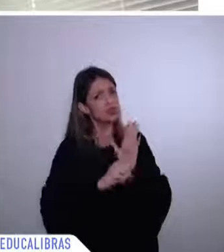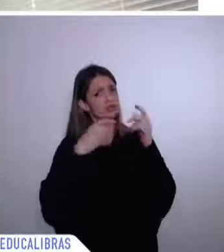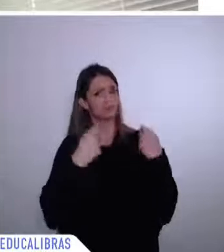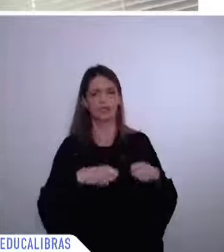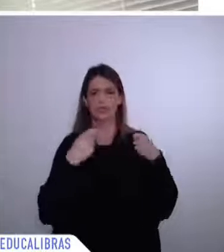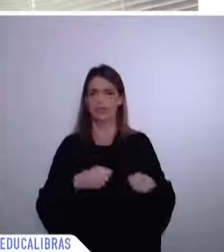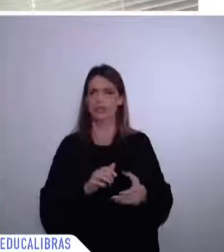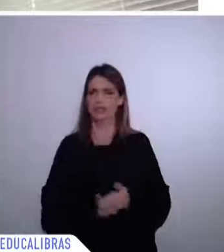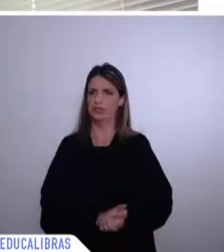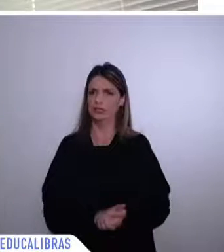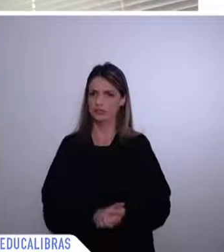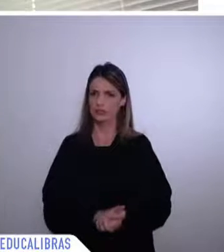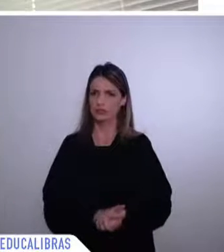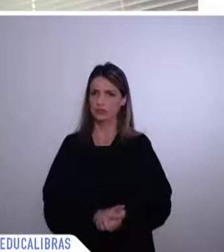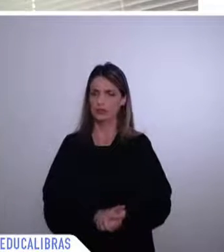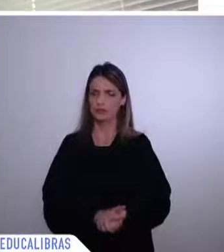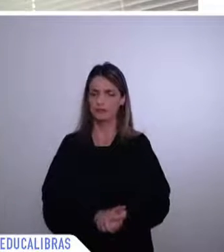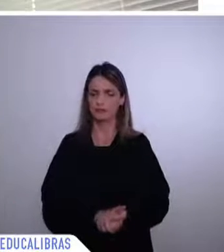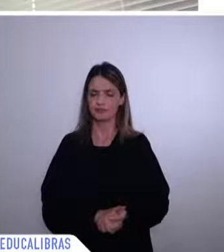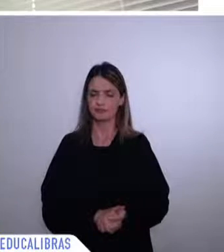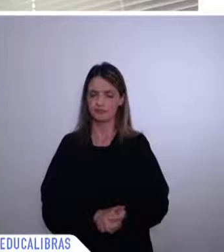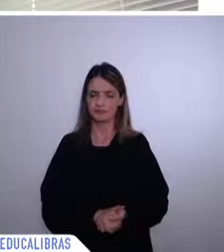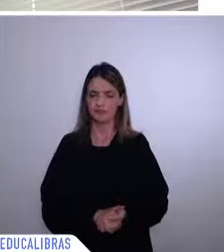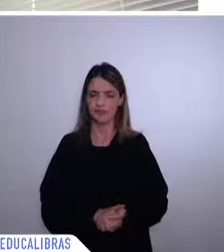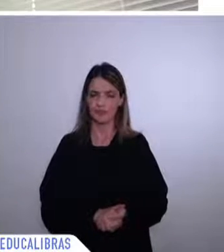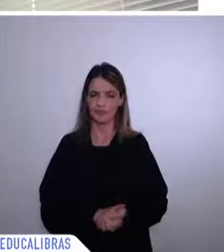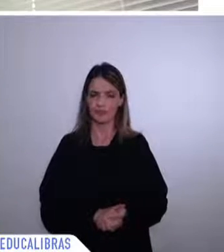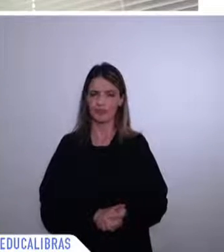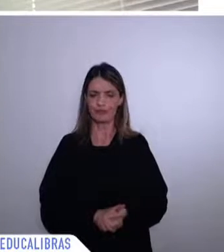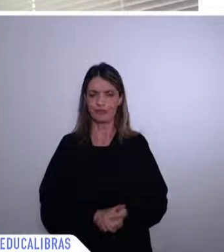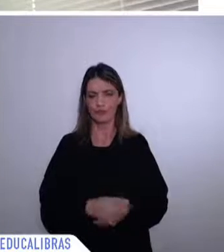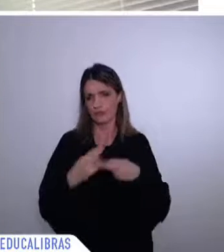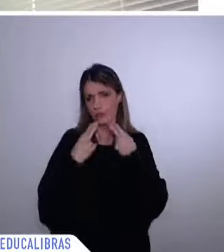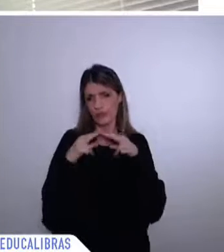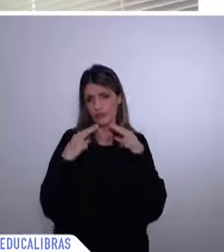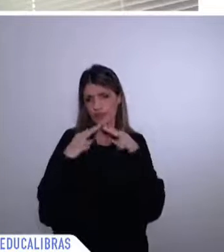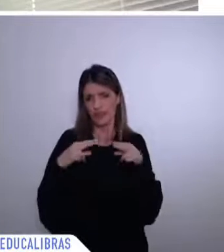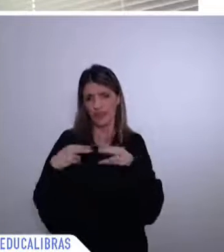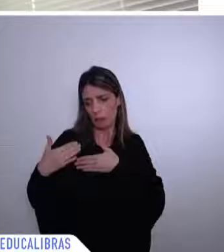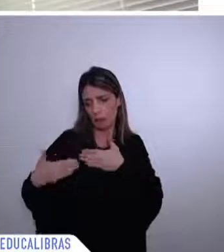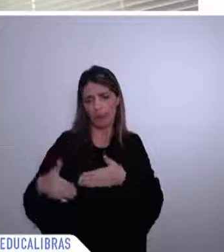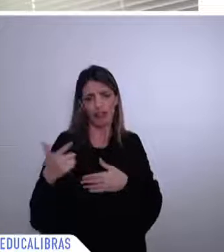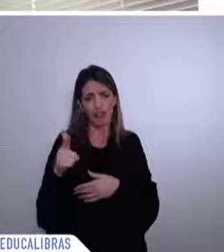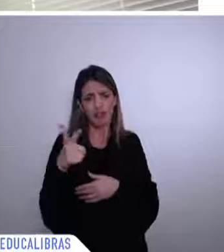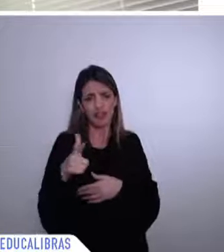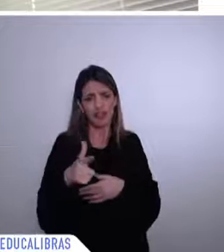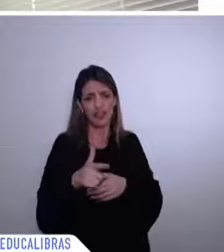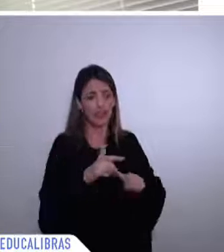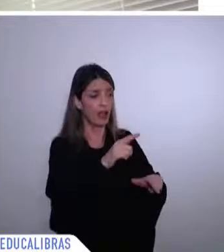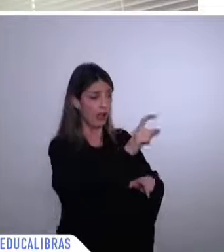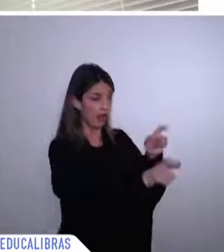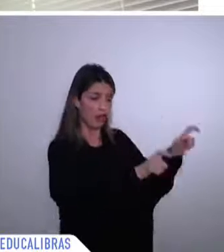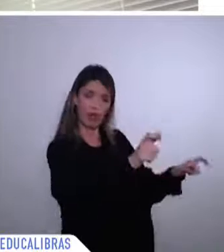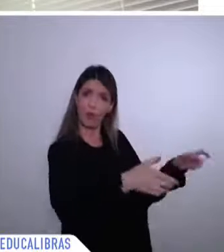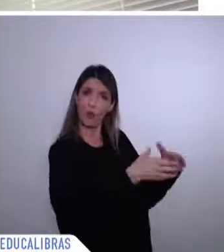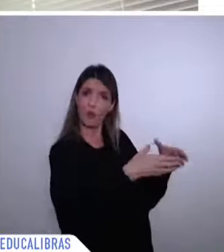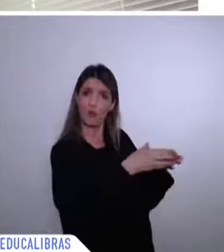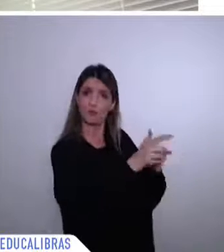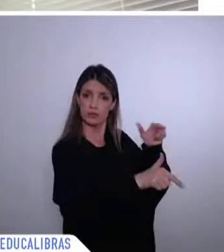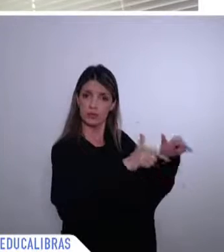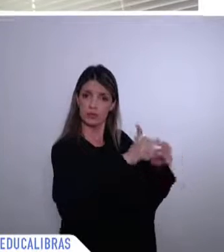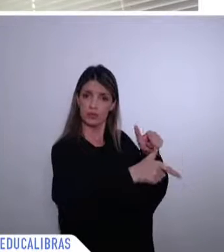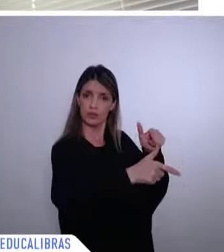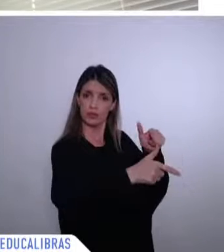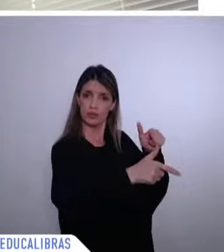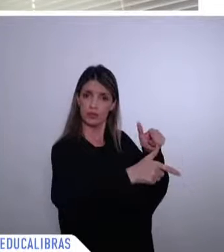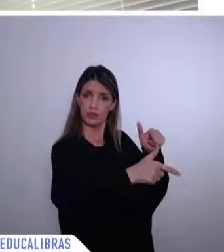fight for their rights. So there isn't much of a mystery in there. It's nothing new in the front when it comes to the process. If